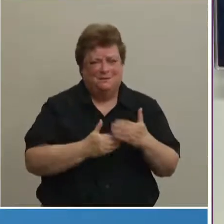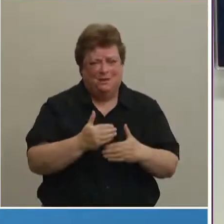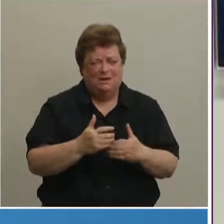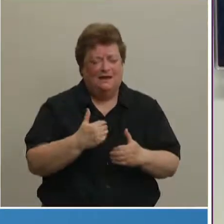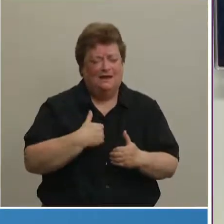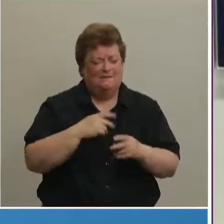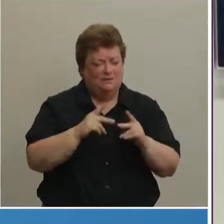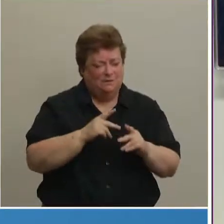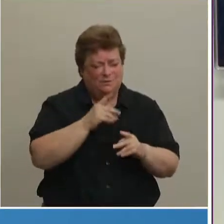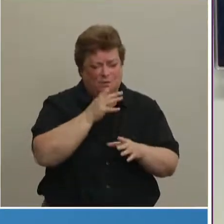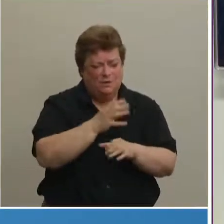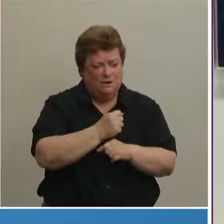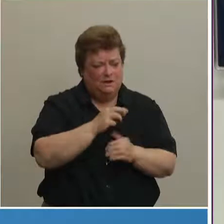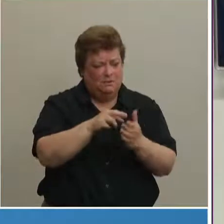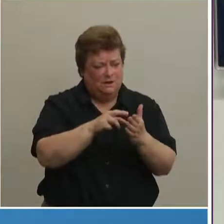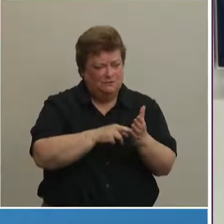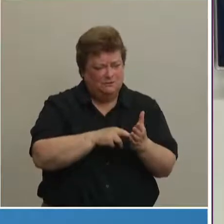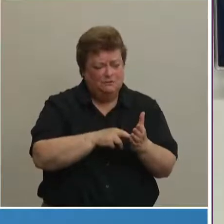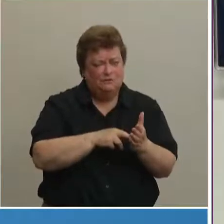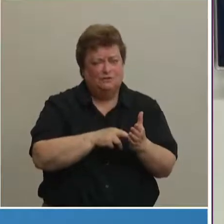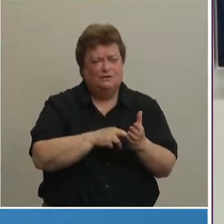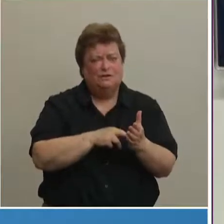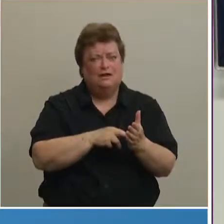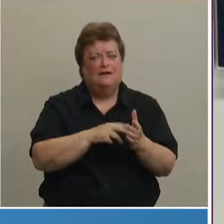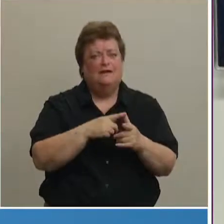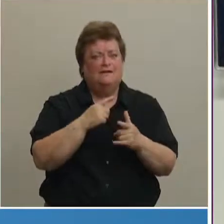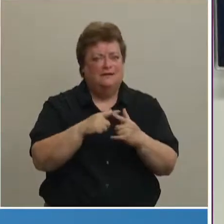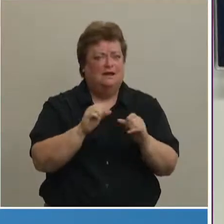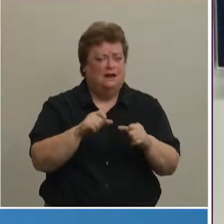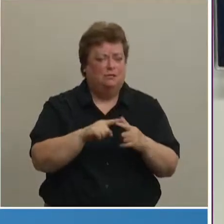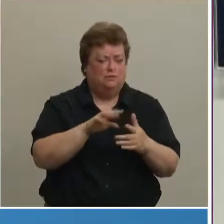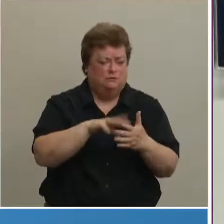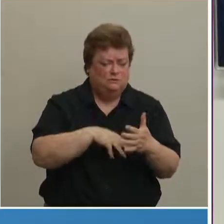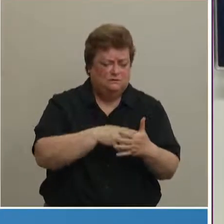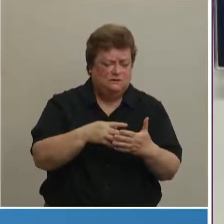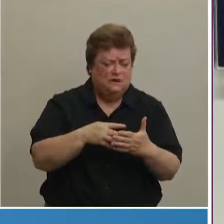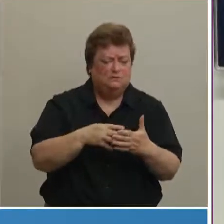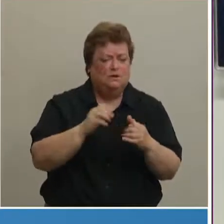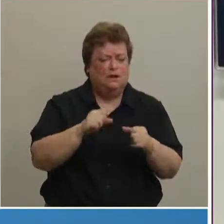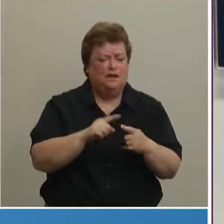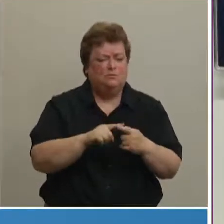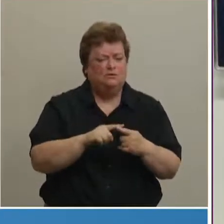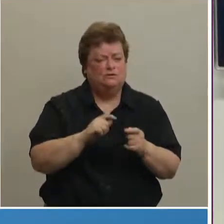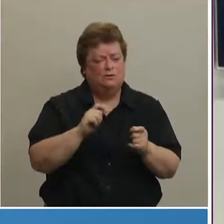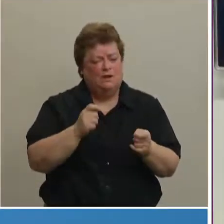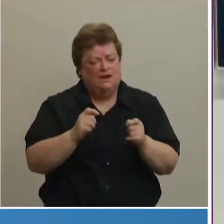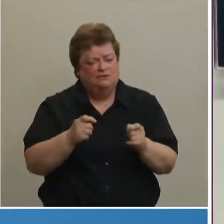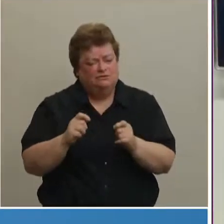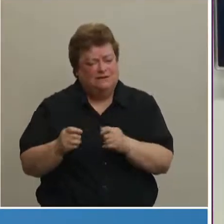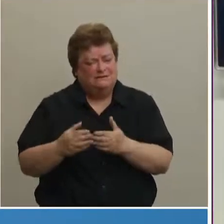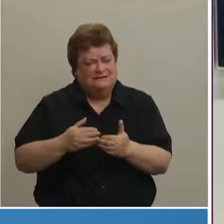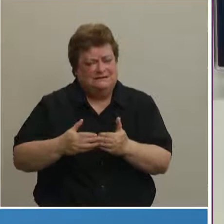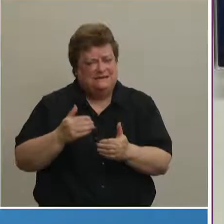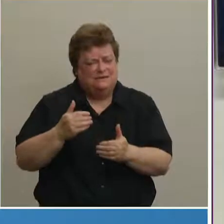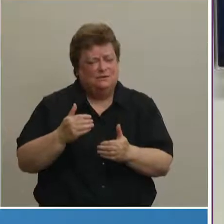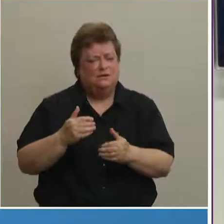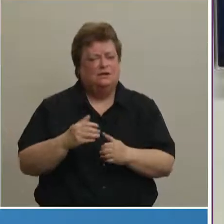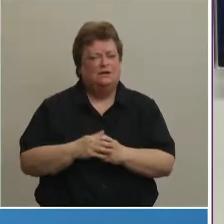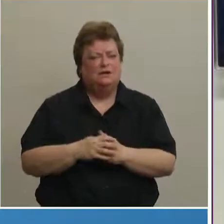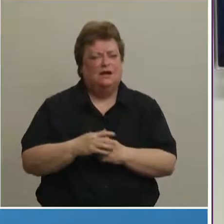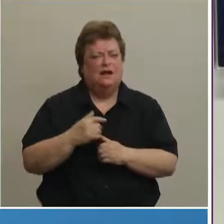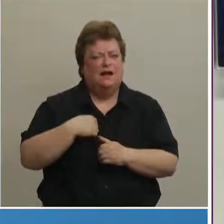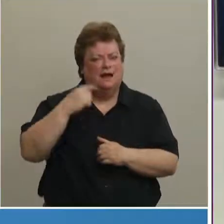are registered, and we're able to schedule them, and we're able to adjust easier and have them come in. We hear a lot